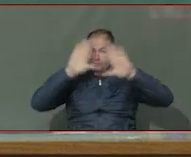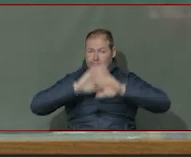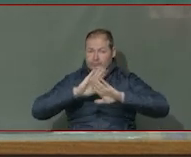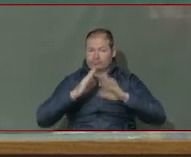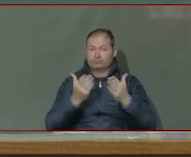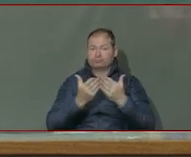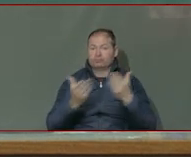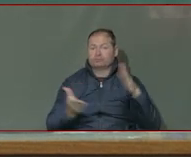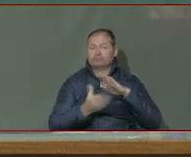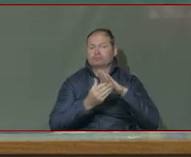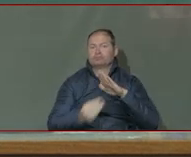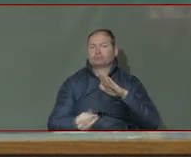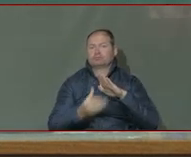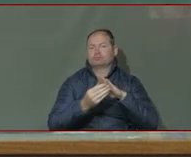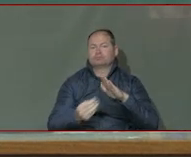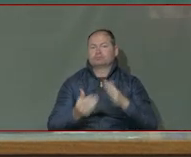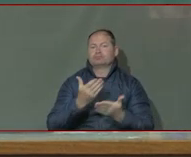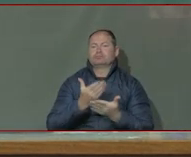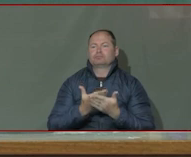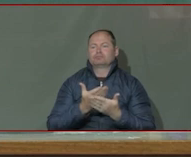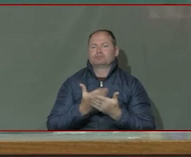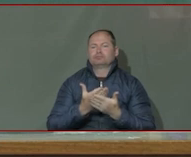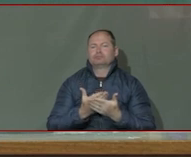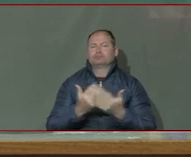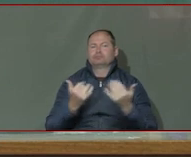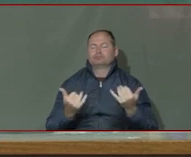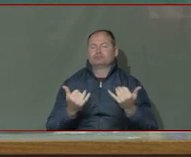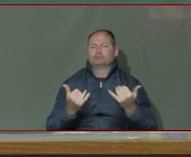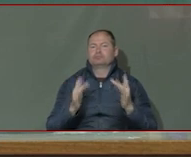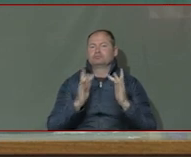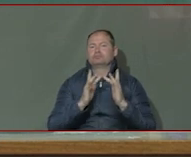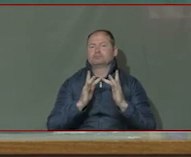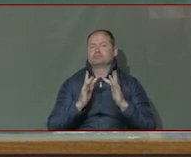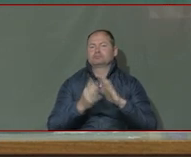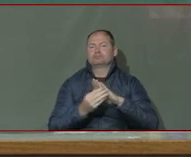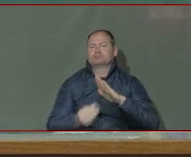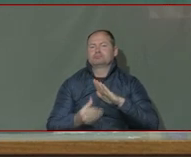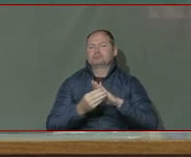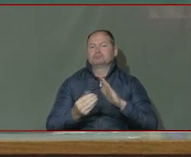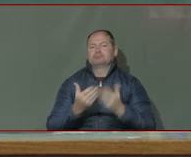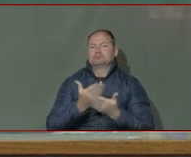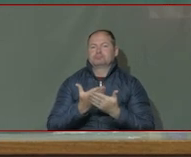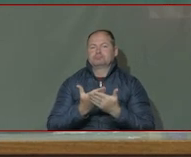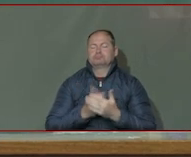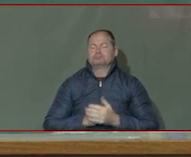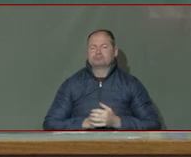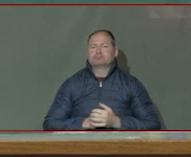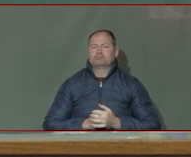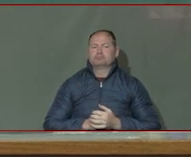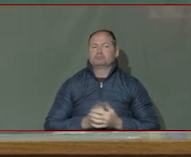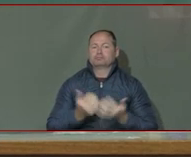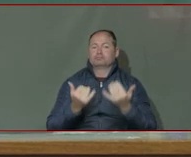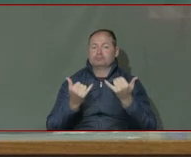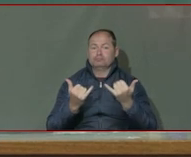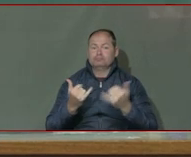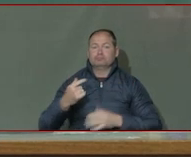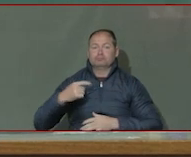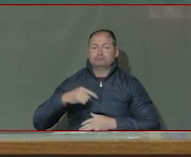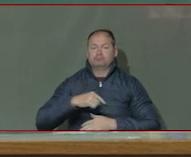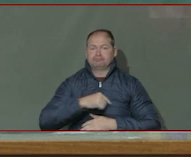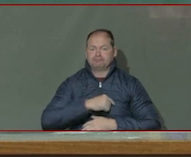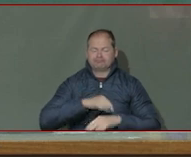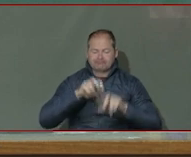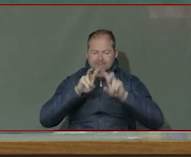learners, they can download it from the website. But our learners here have the official scope, and I want to run through it.